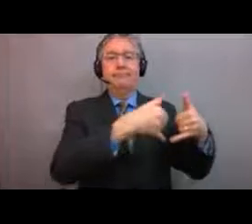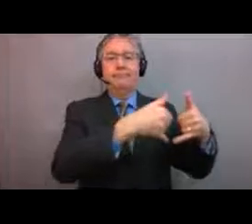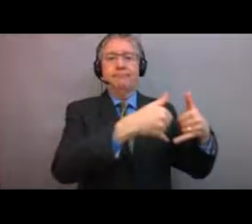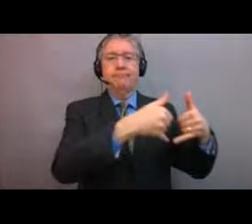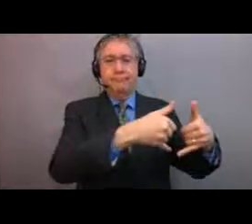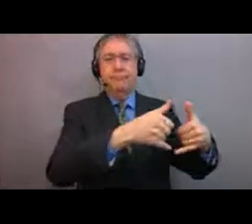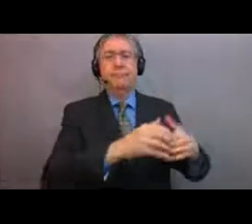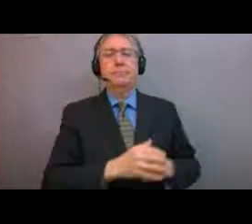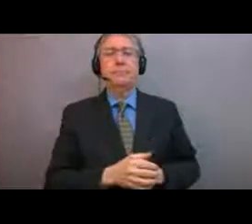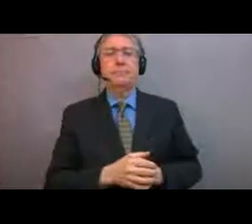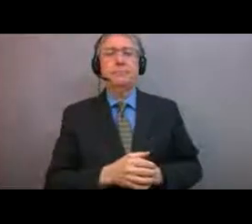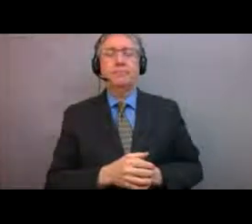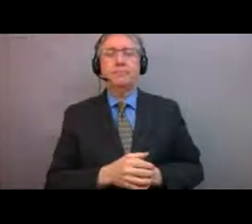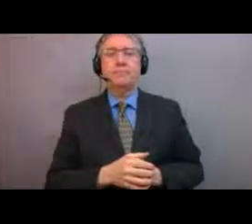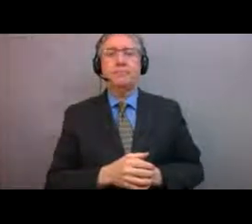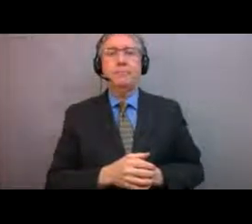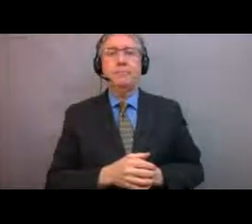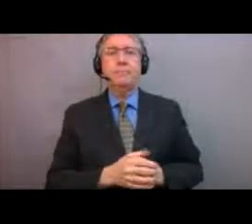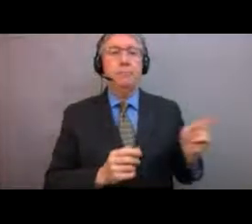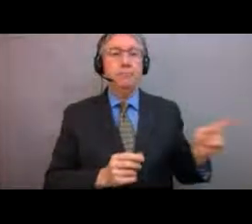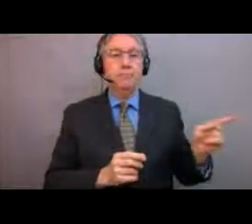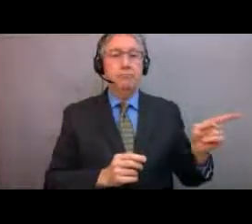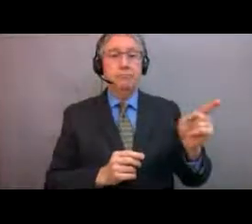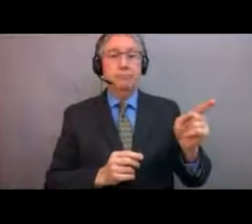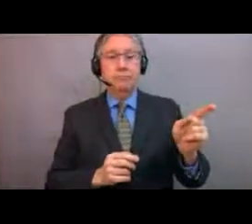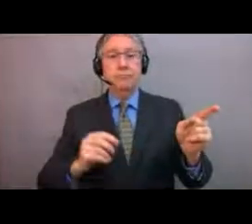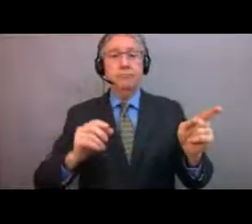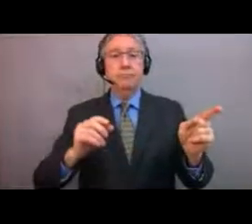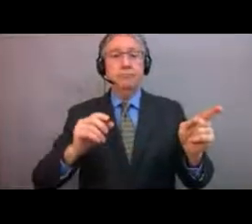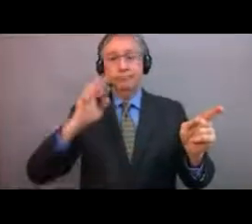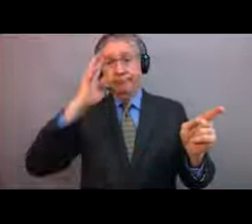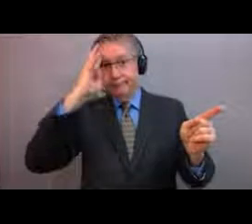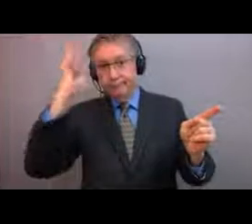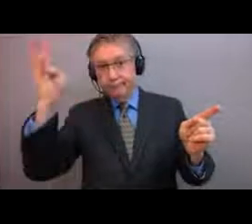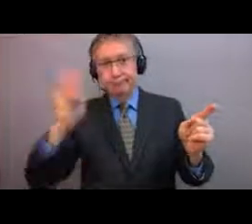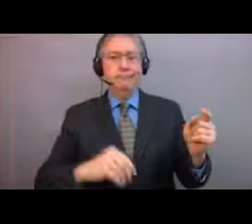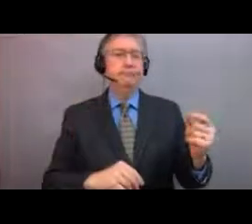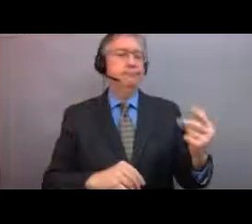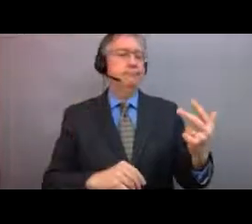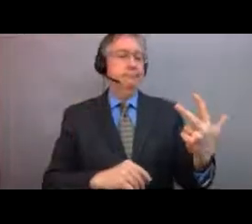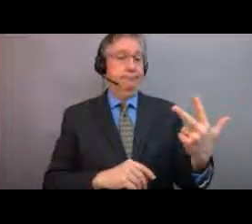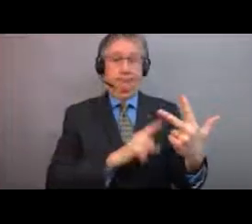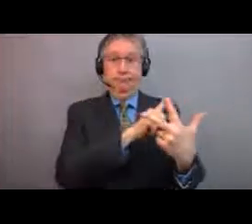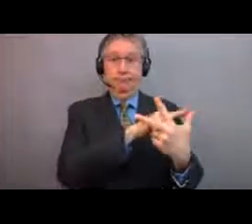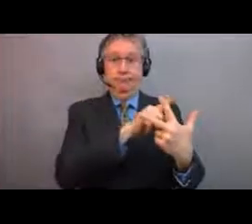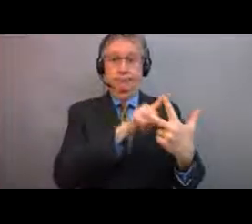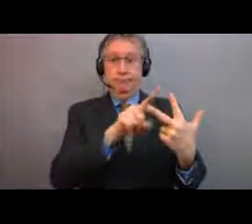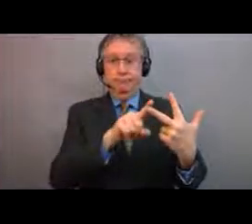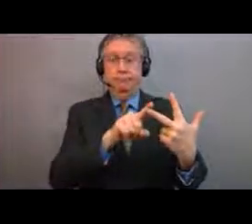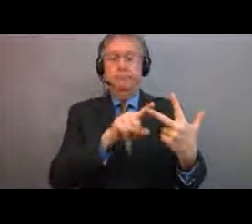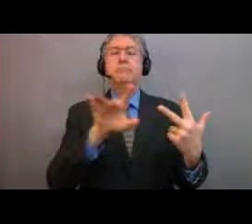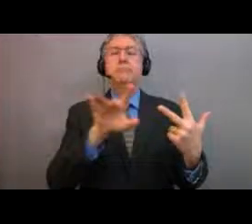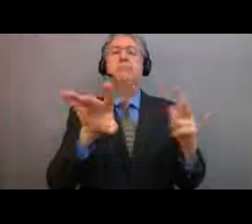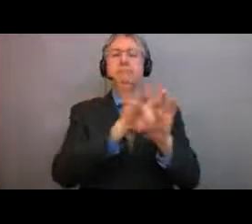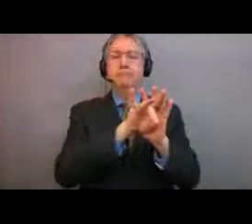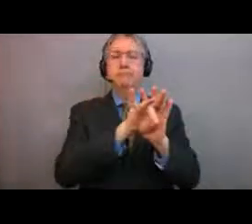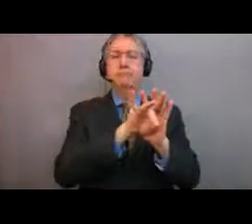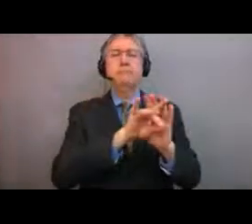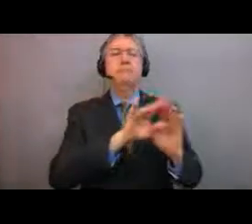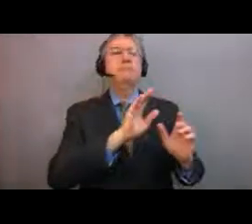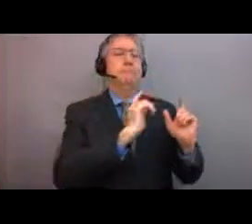awarding the authors of the papers for the 3 papers that have been selected to receive